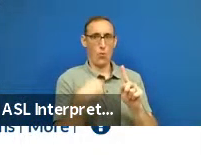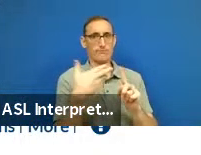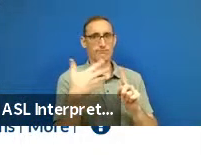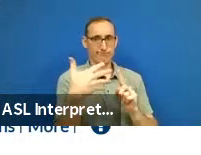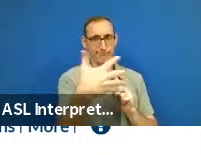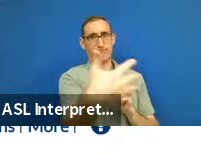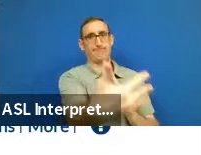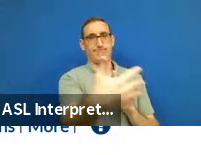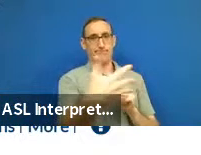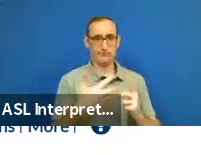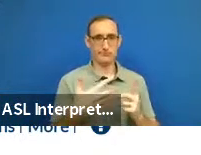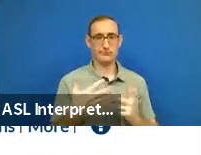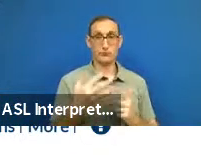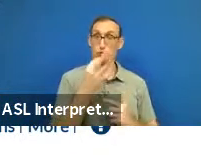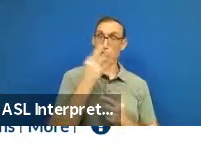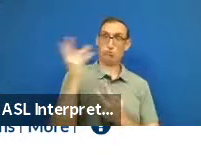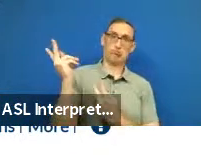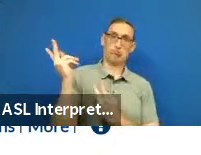the visit.